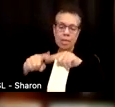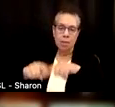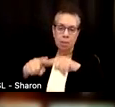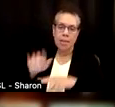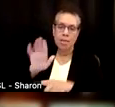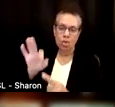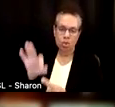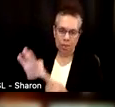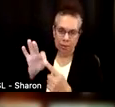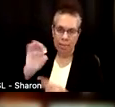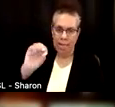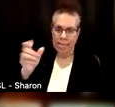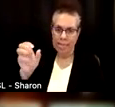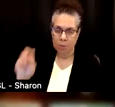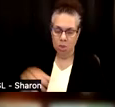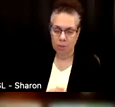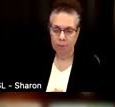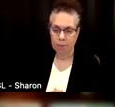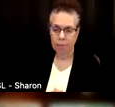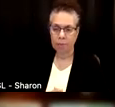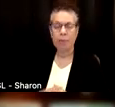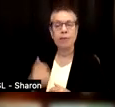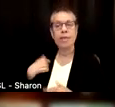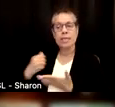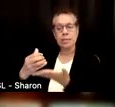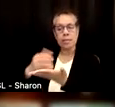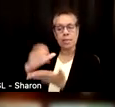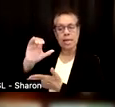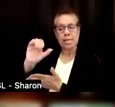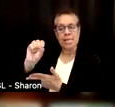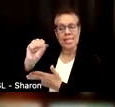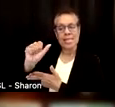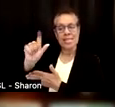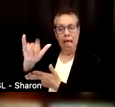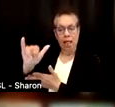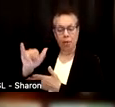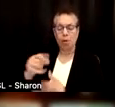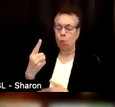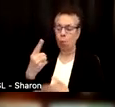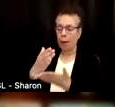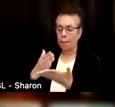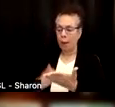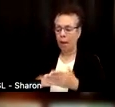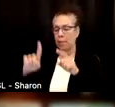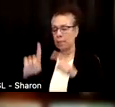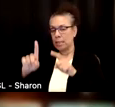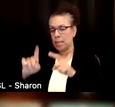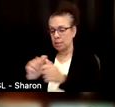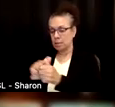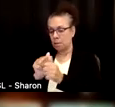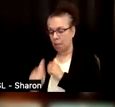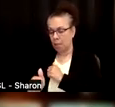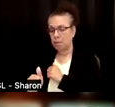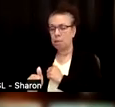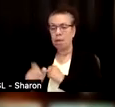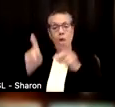exemption is being considered here, there's usually a salary test. So one part of the test that has to be met for the exemption is that